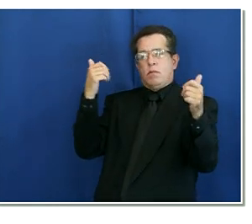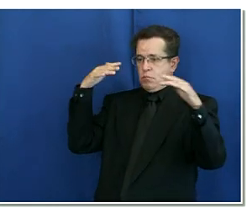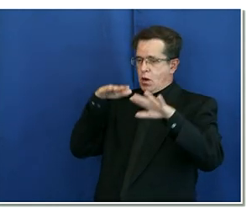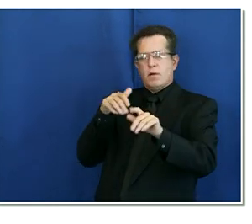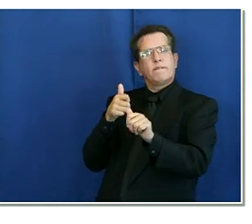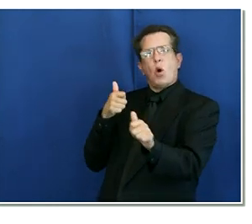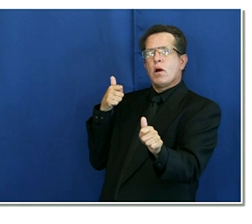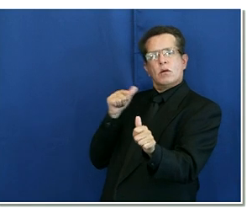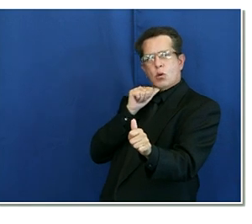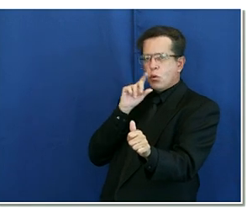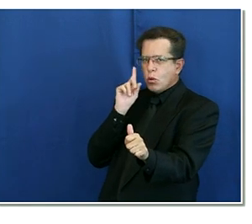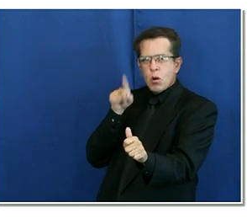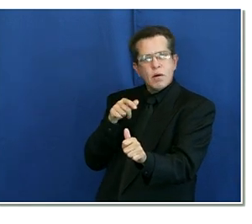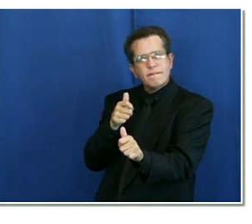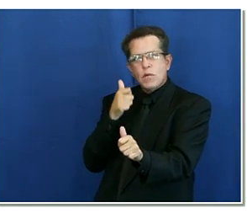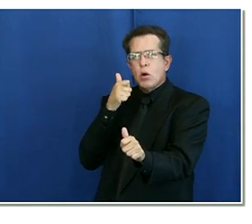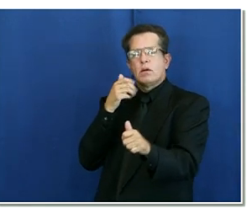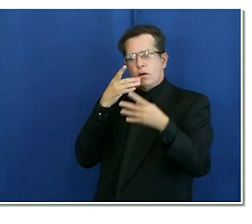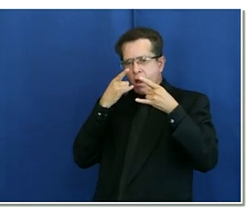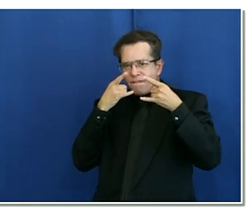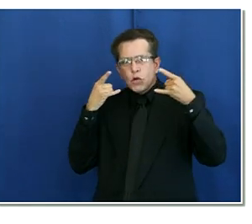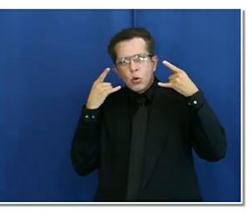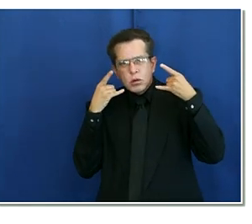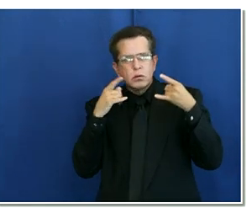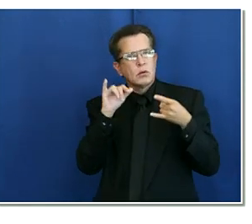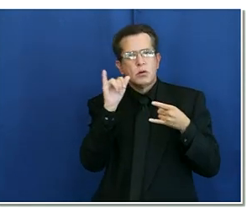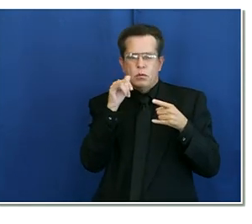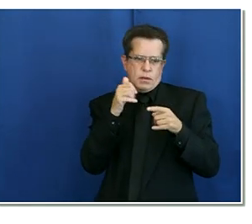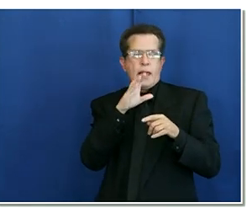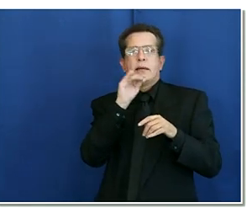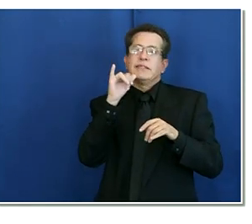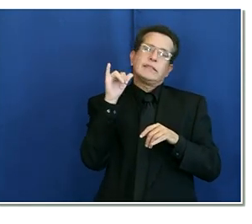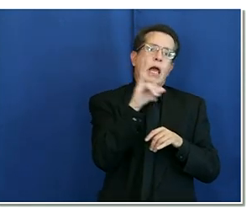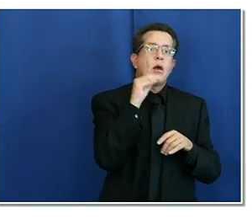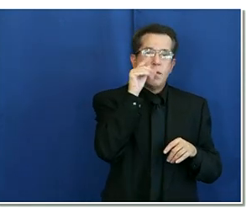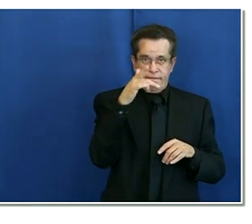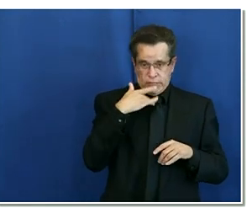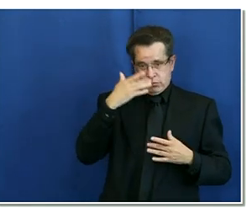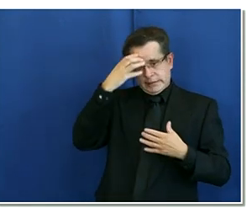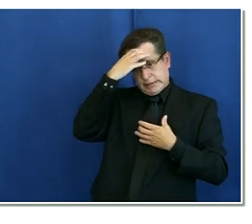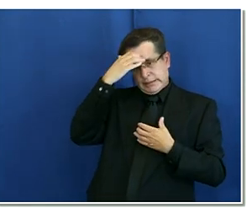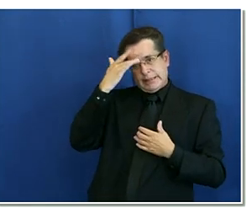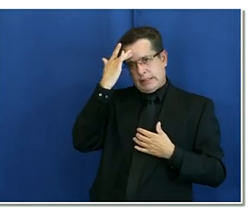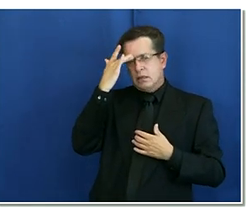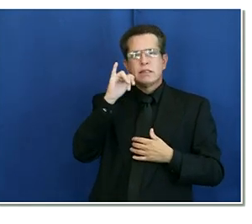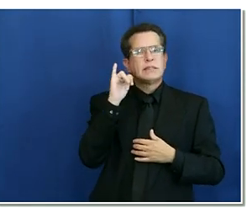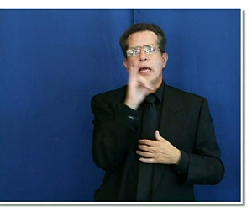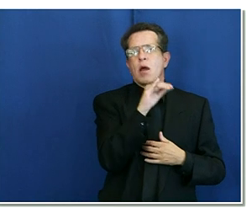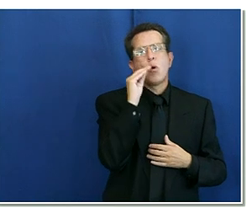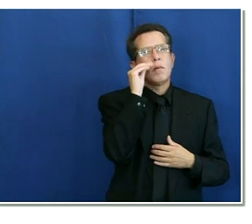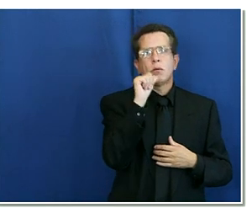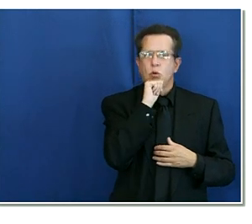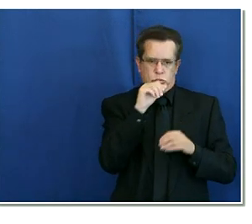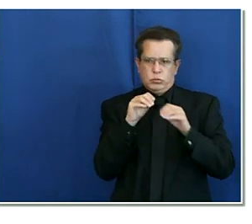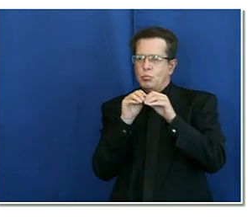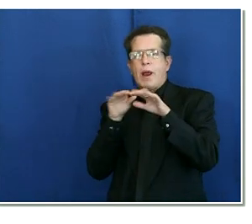your face covering, avoiding crowds, and staying at home if you are sick. And it's going to be very important